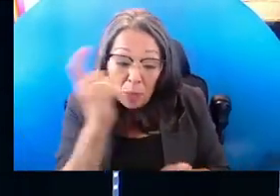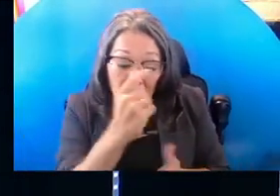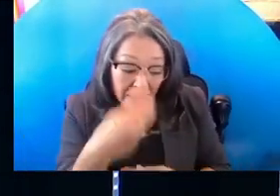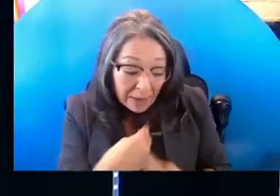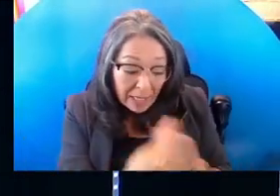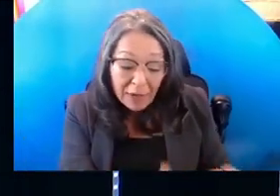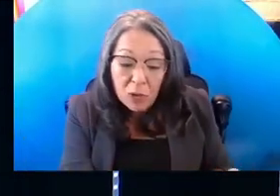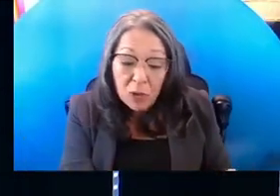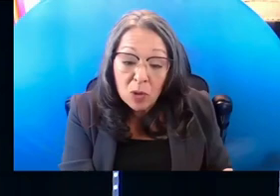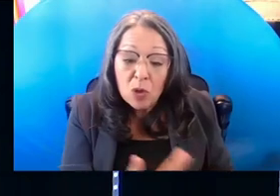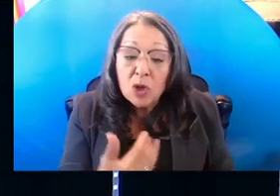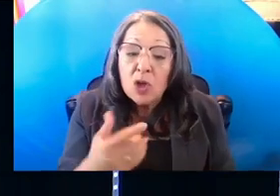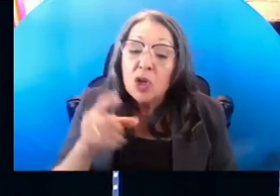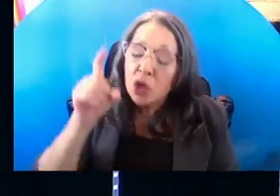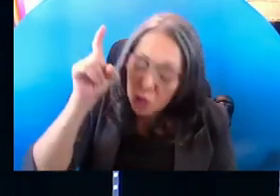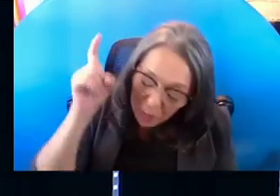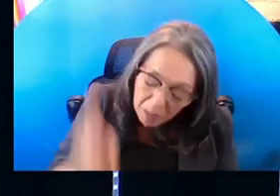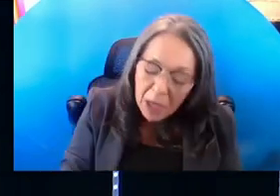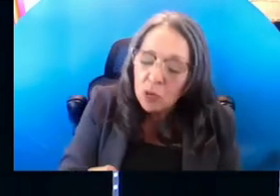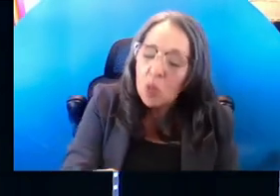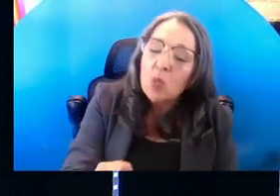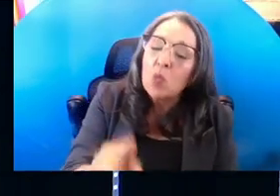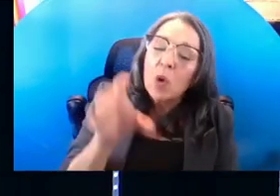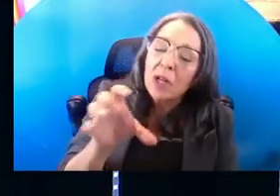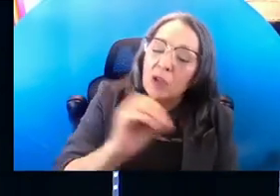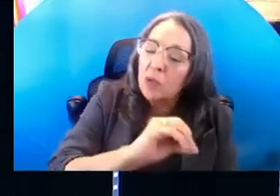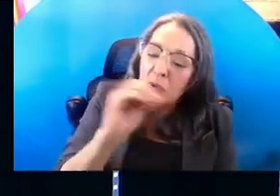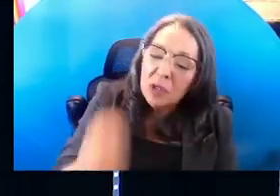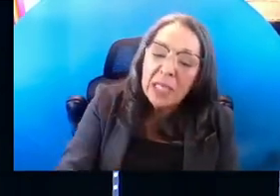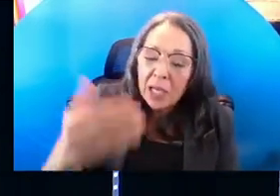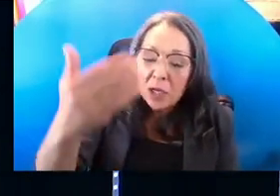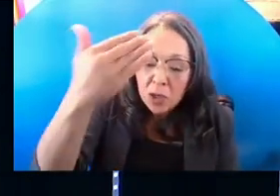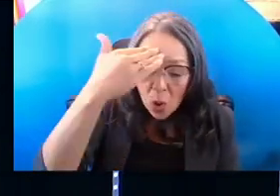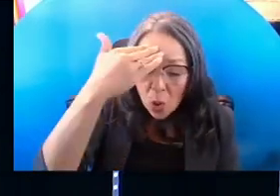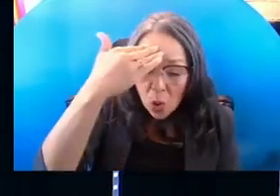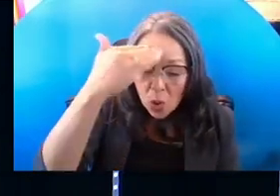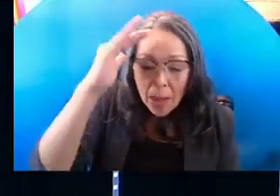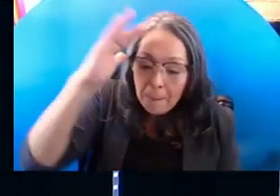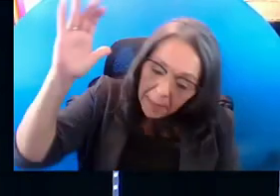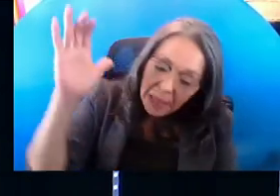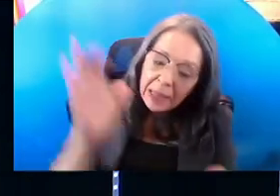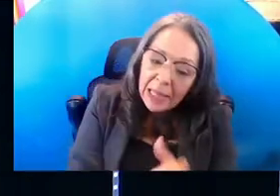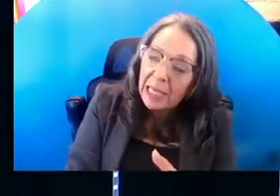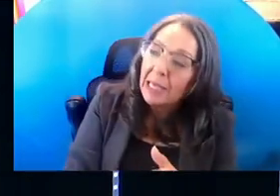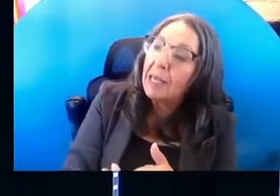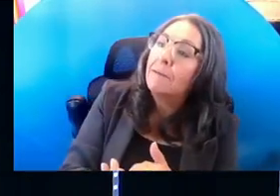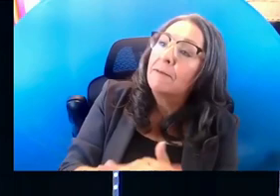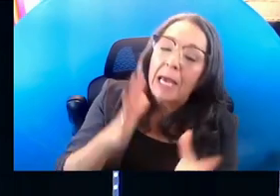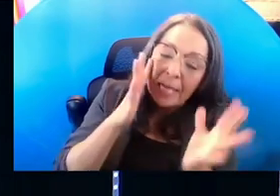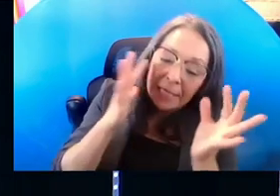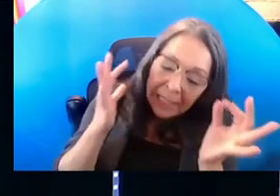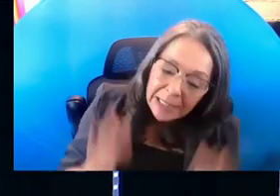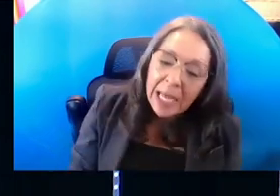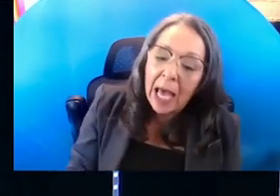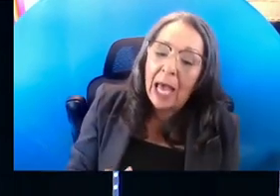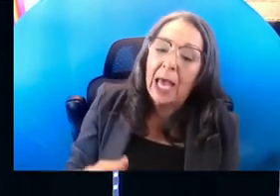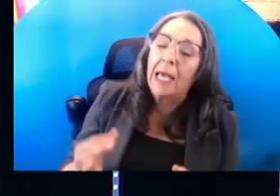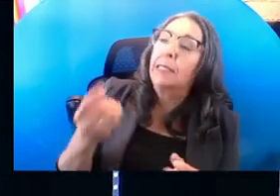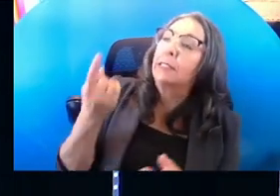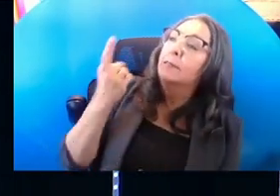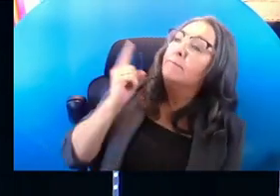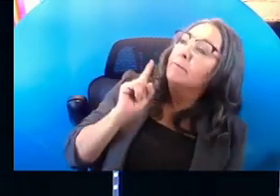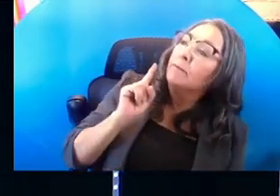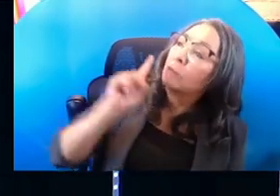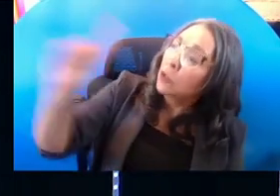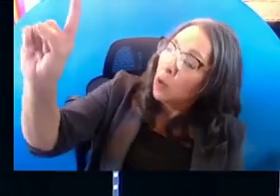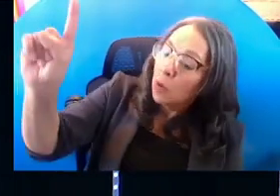you've got to 100% know that you are fully going to God. You have to make the decision to completely go